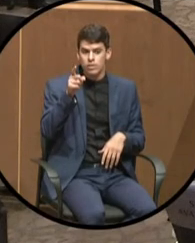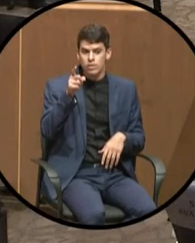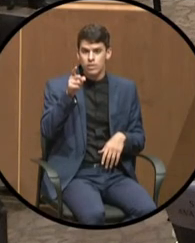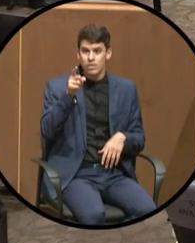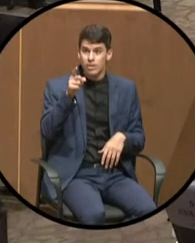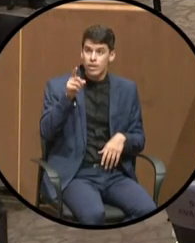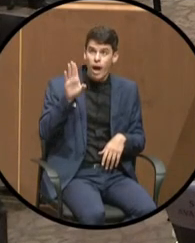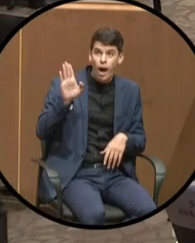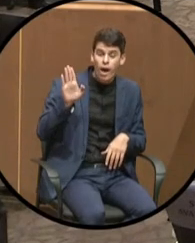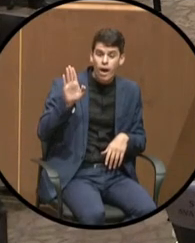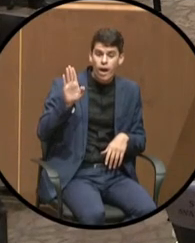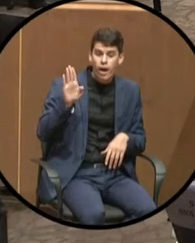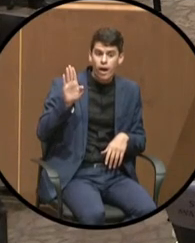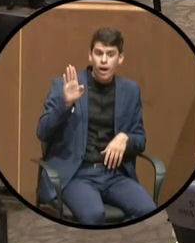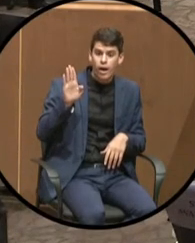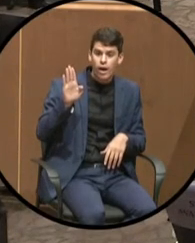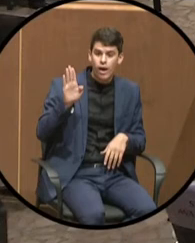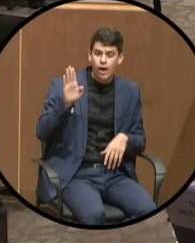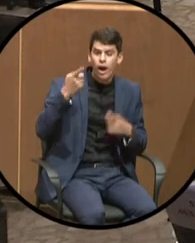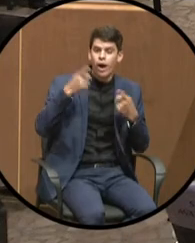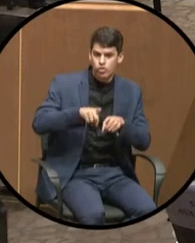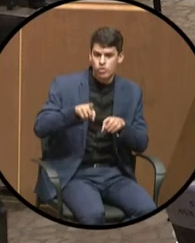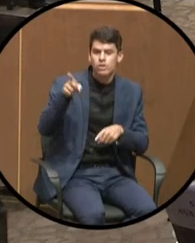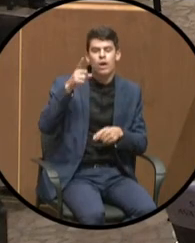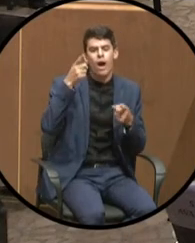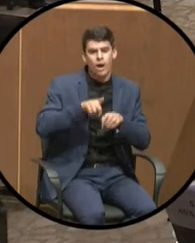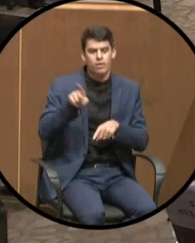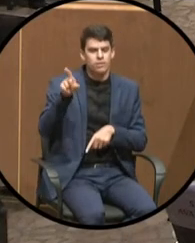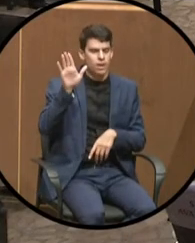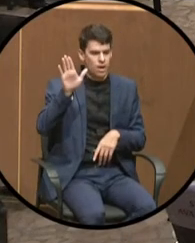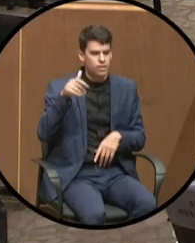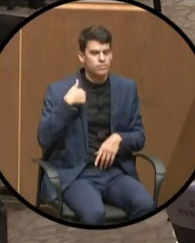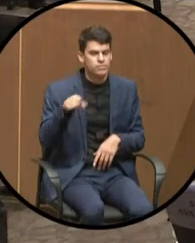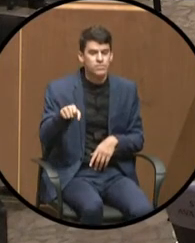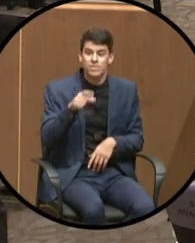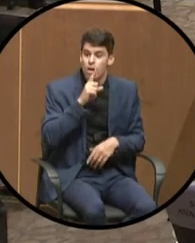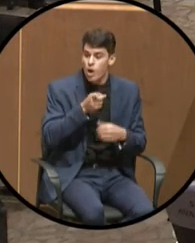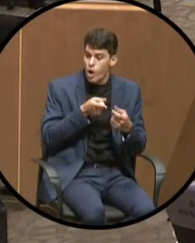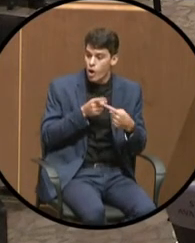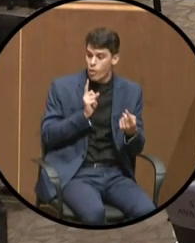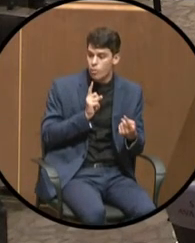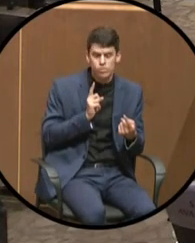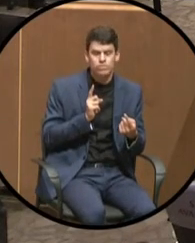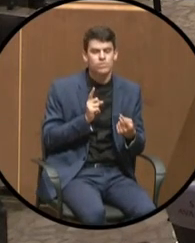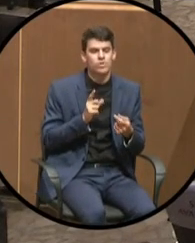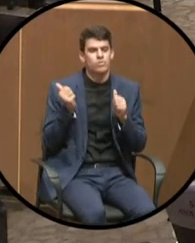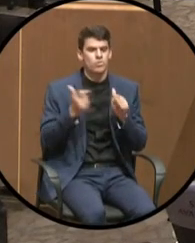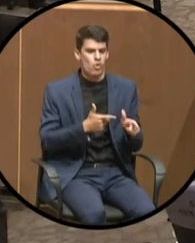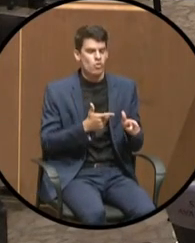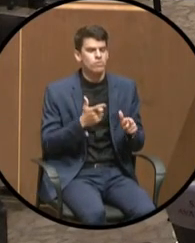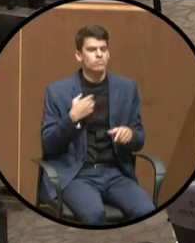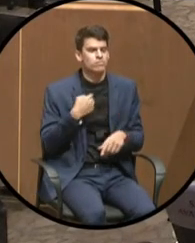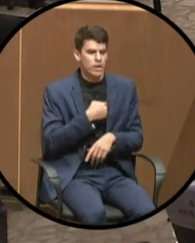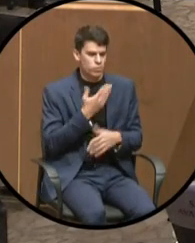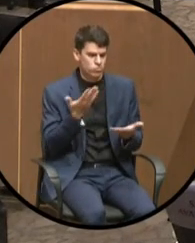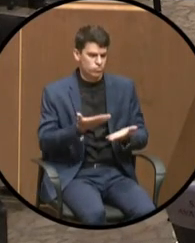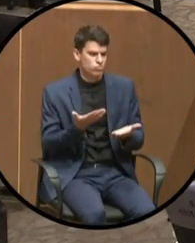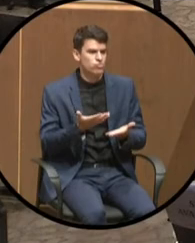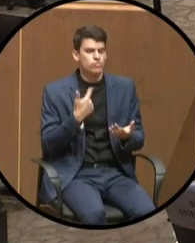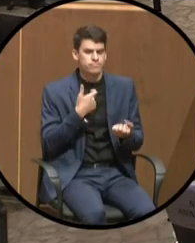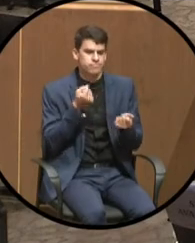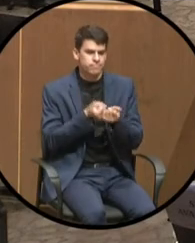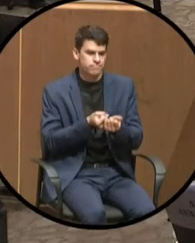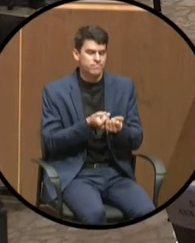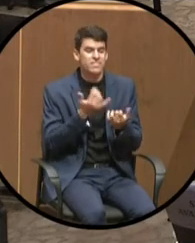Was that an aye? That's an aye, Chair. Thank you. Thank you. Opposed? Motion carries unanimously with all members present voting in the